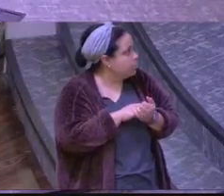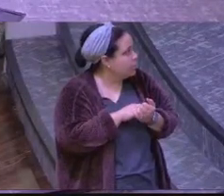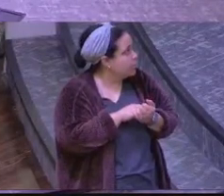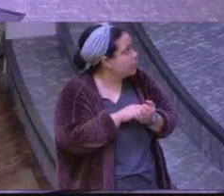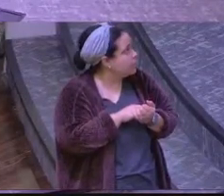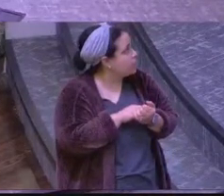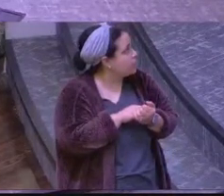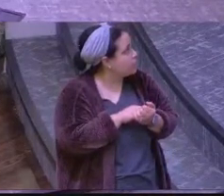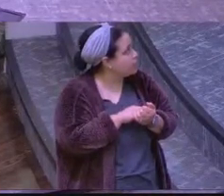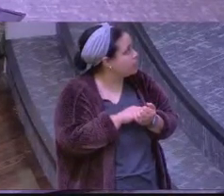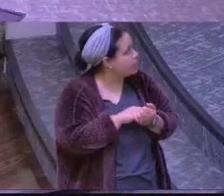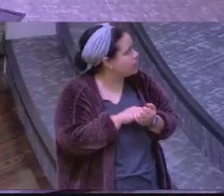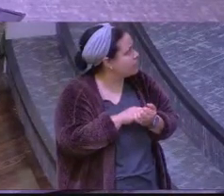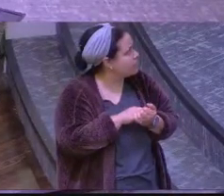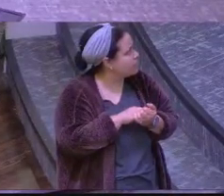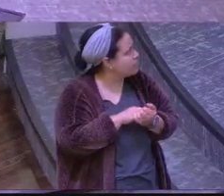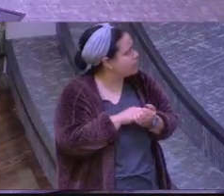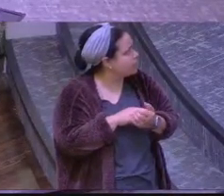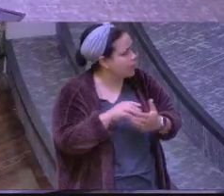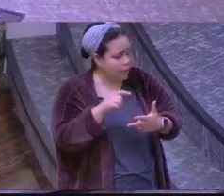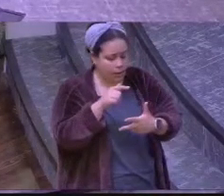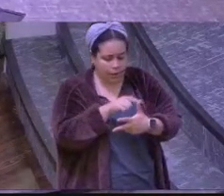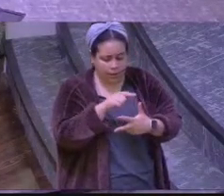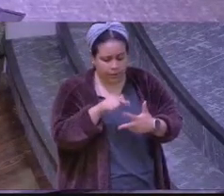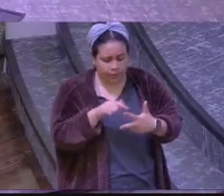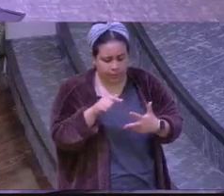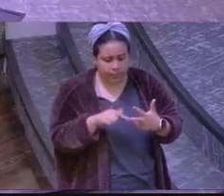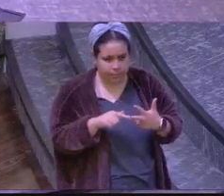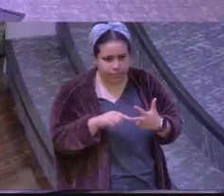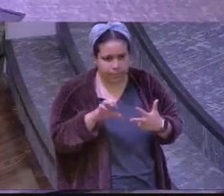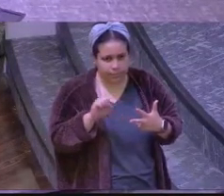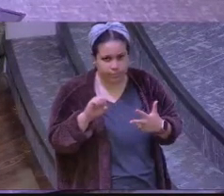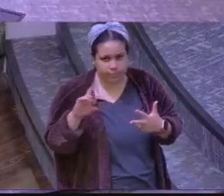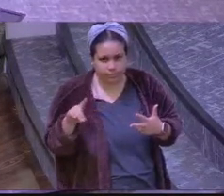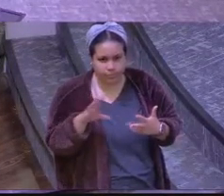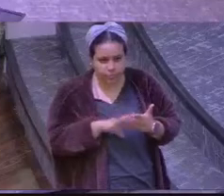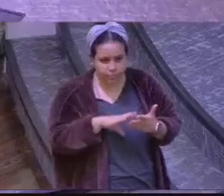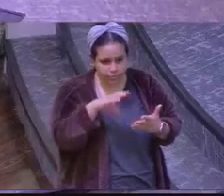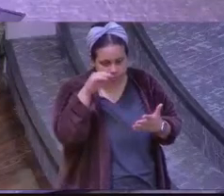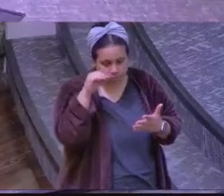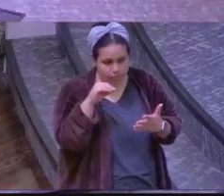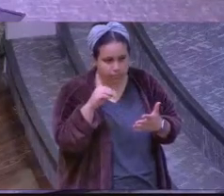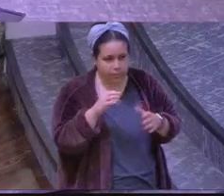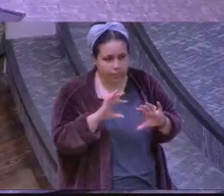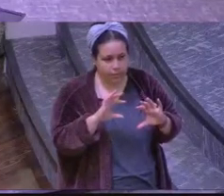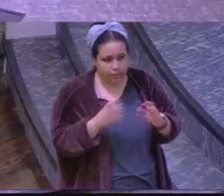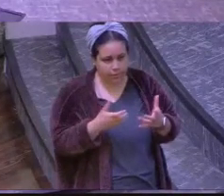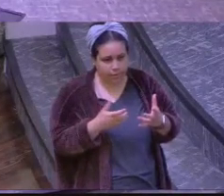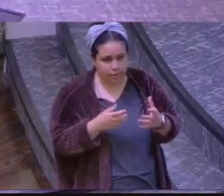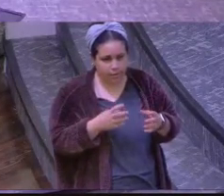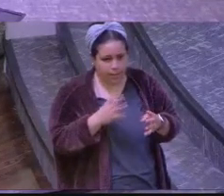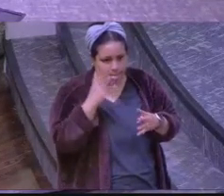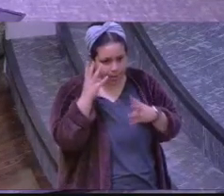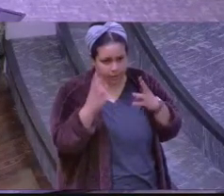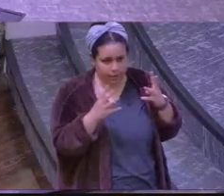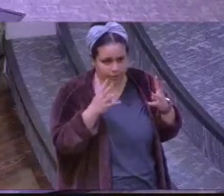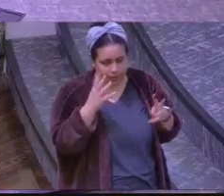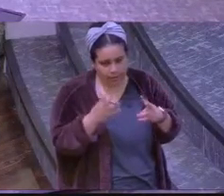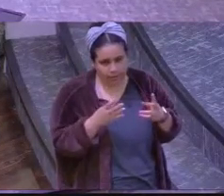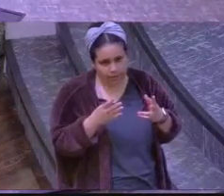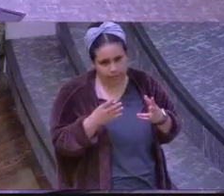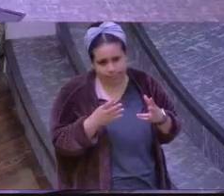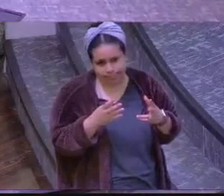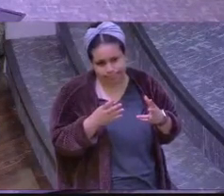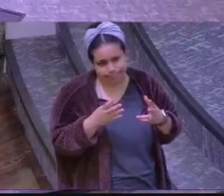the first three lines are all CCSD Learning Center. Some of that is created because of expanding as we move into a new building, and I